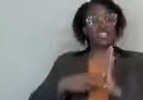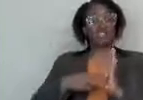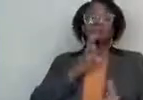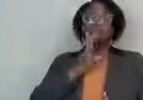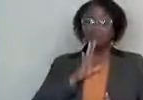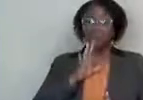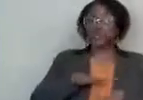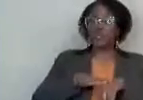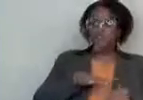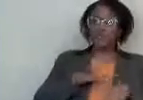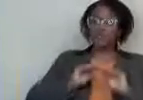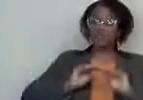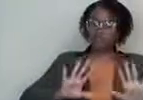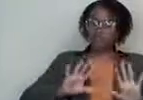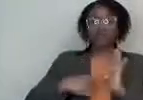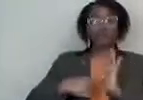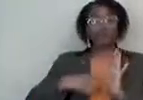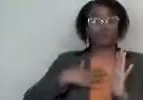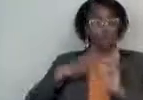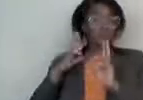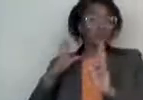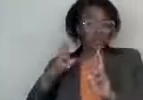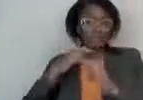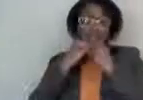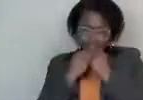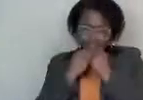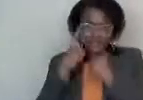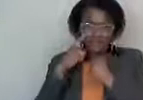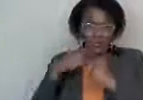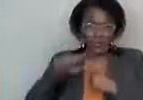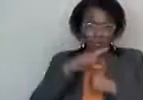pace to show my respect and love for y'all.